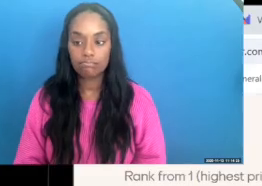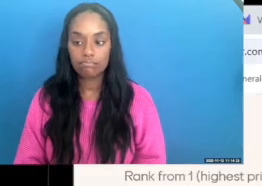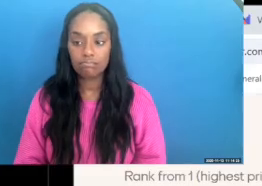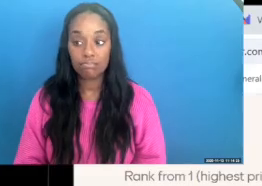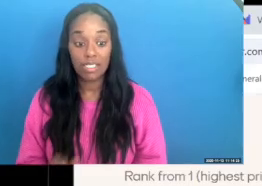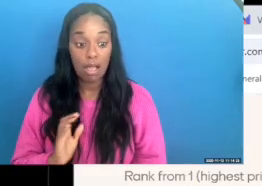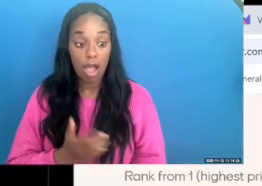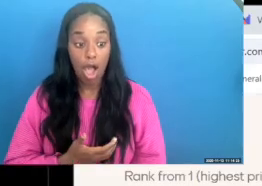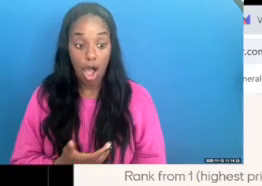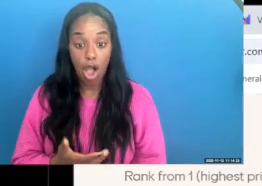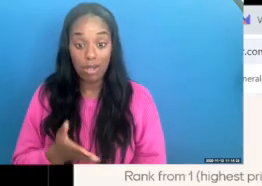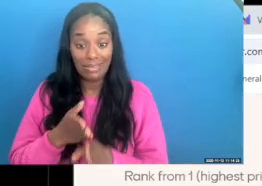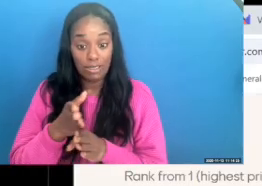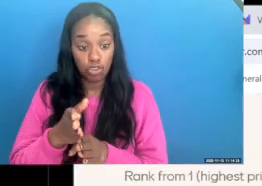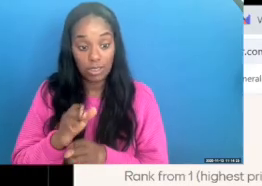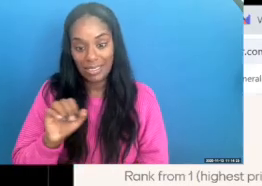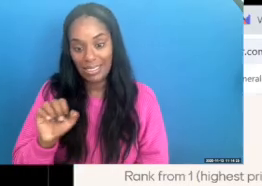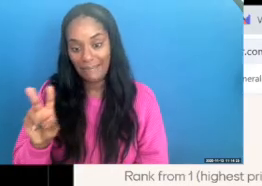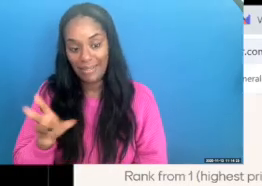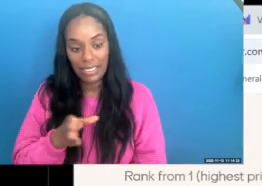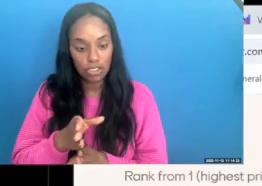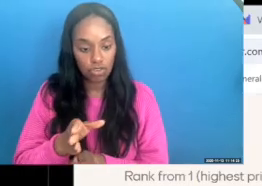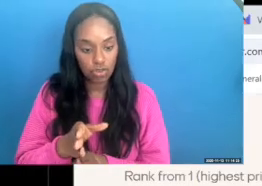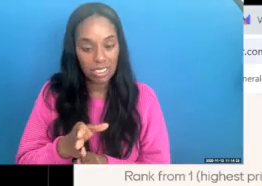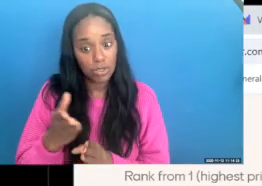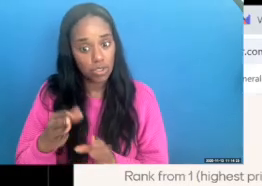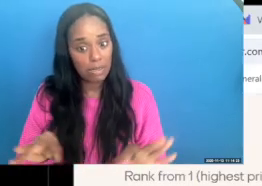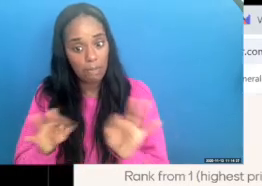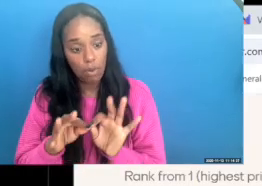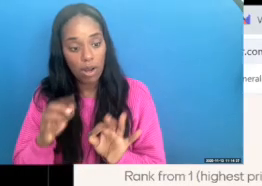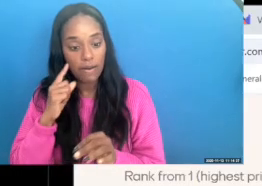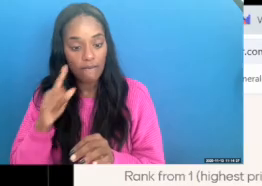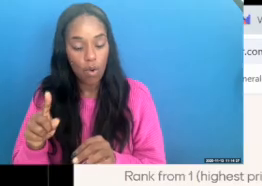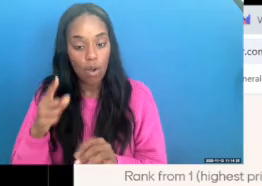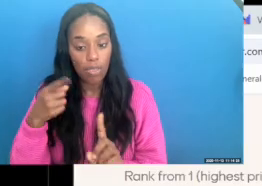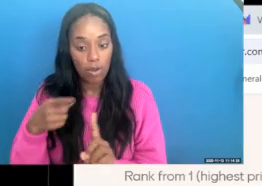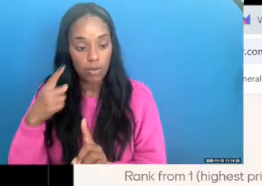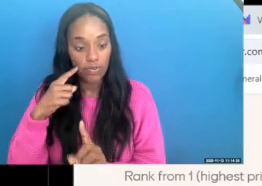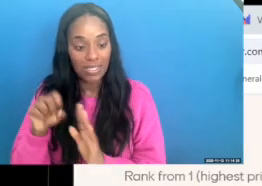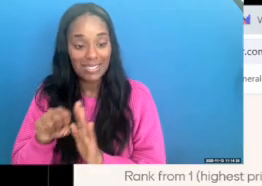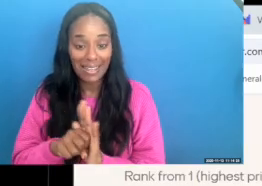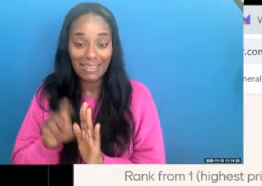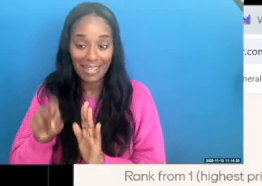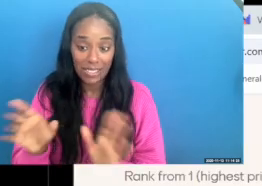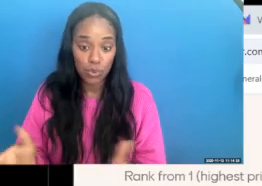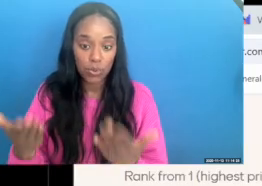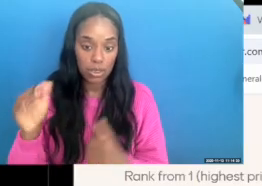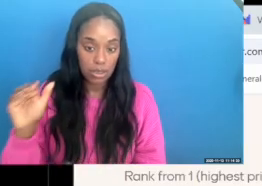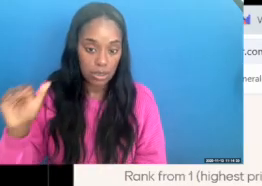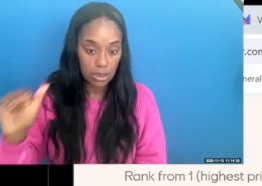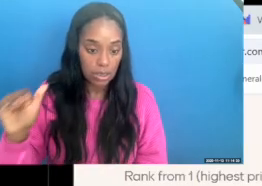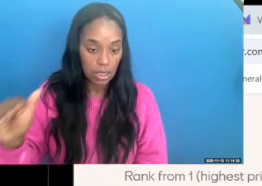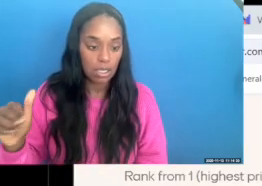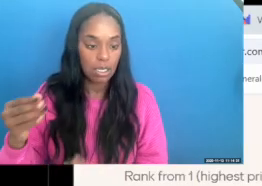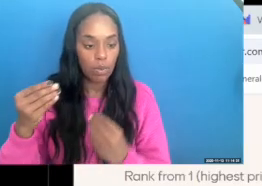over that, at least for a little bit of time here. And so our position is that our industry, the EV industry, which is core to achieving these goals for the